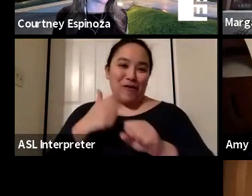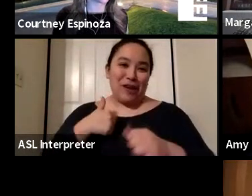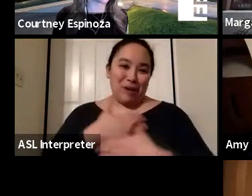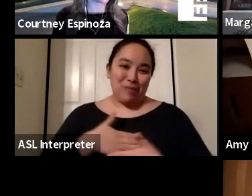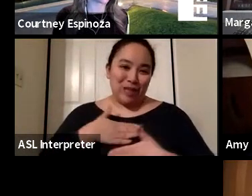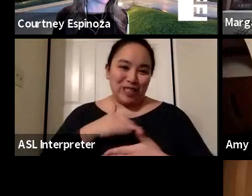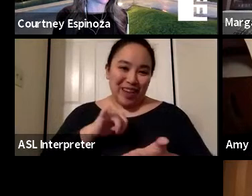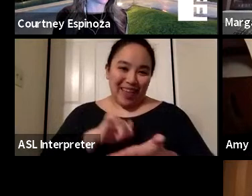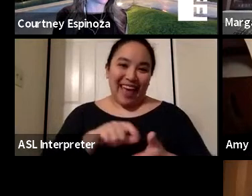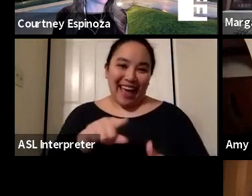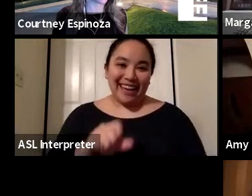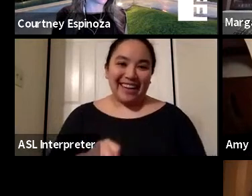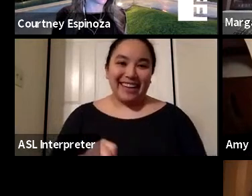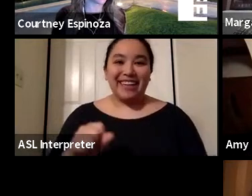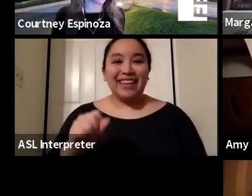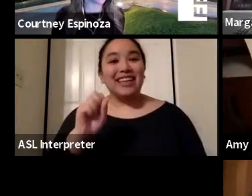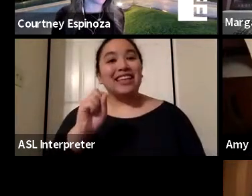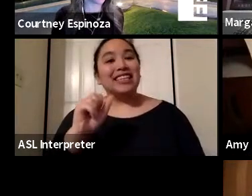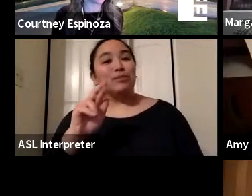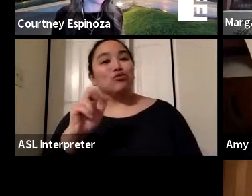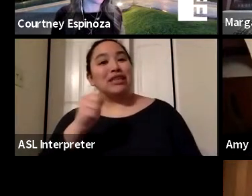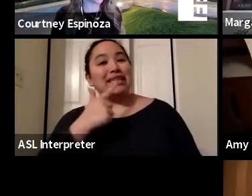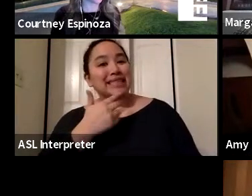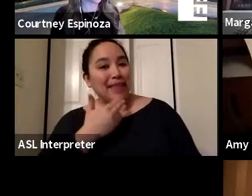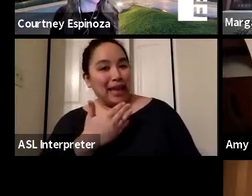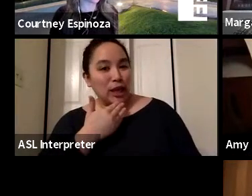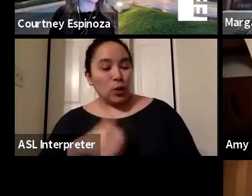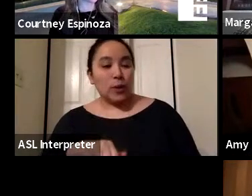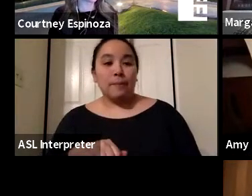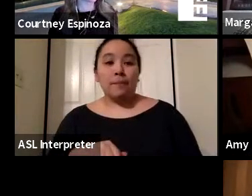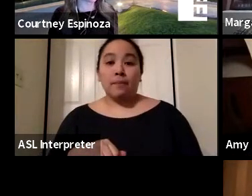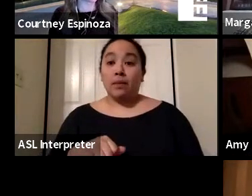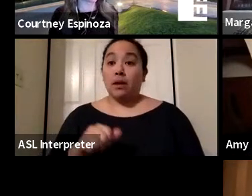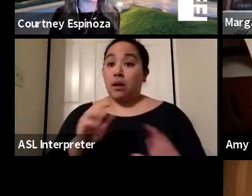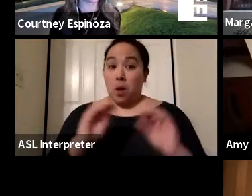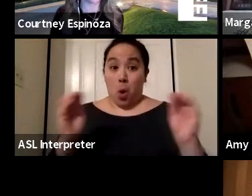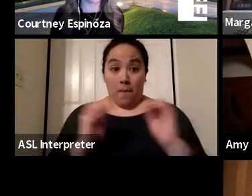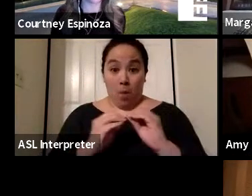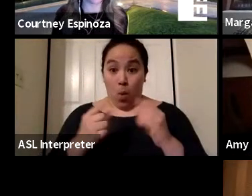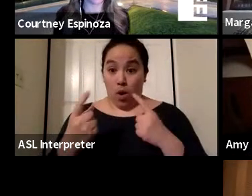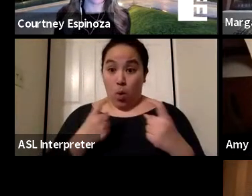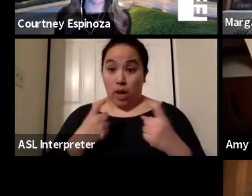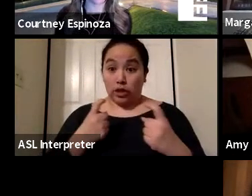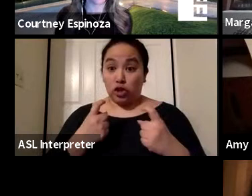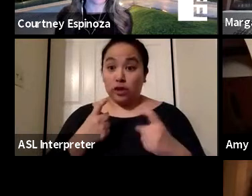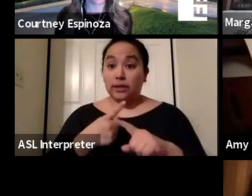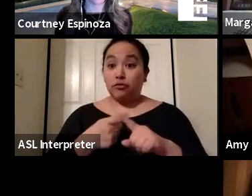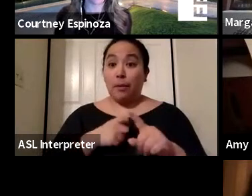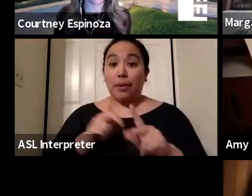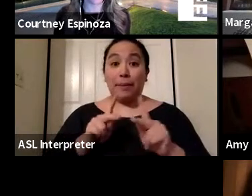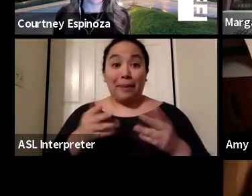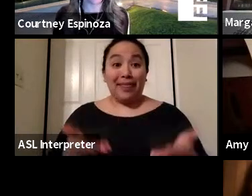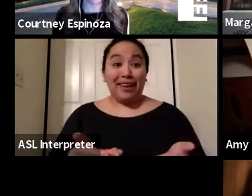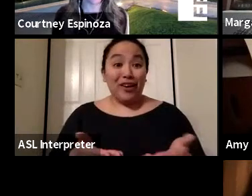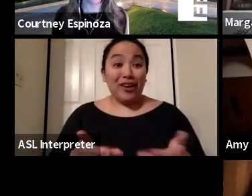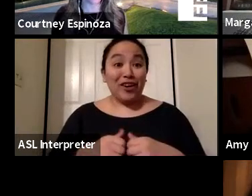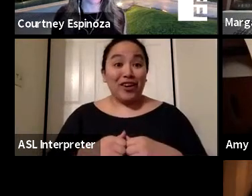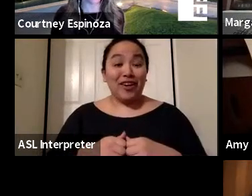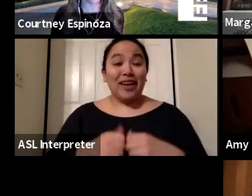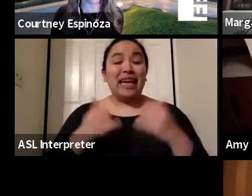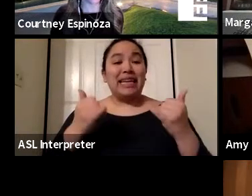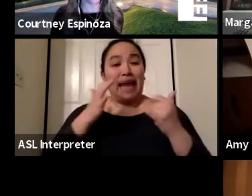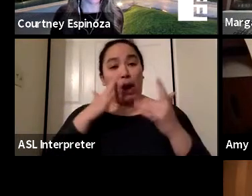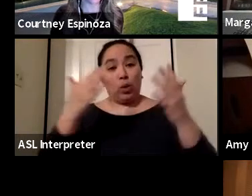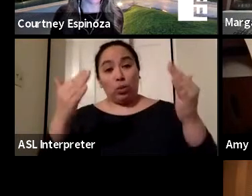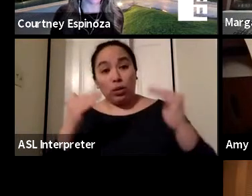that. Yeah, all right. Thank you for the update. It looks like we don't have any more questions for our folks here, so we will move